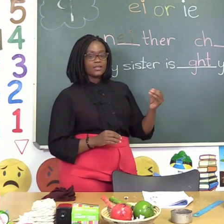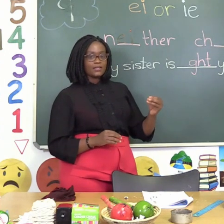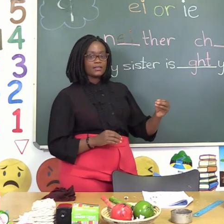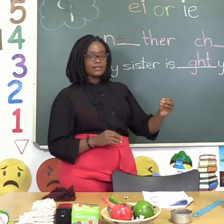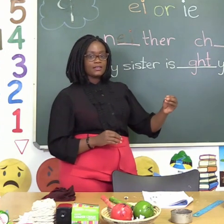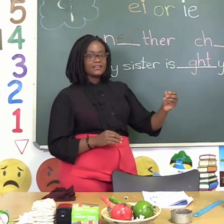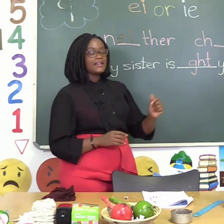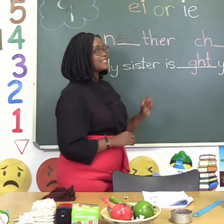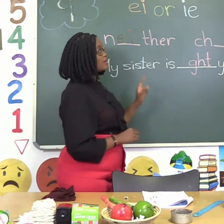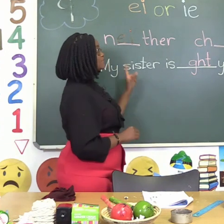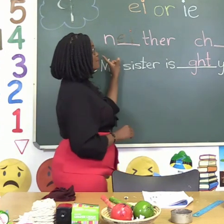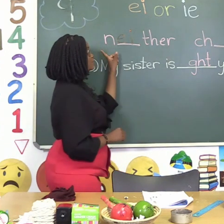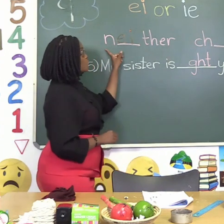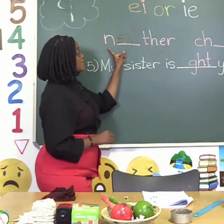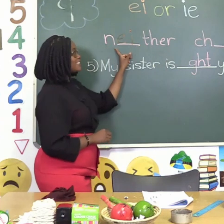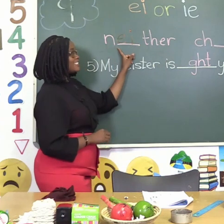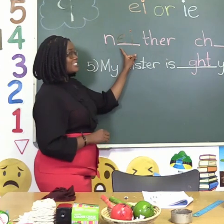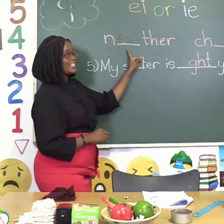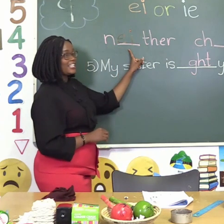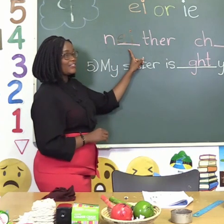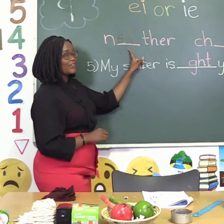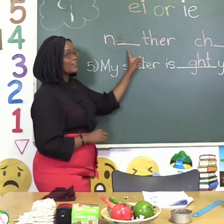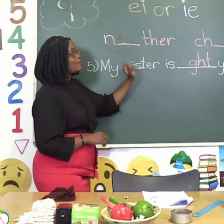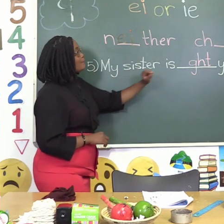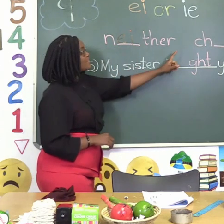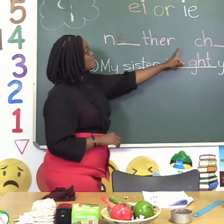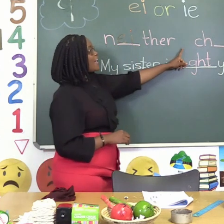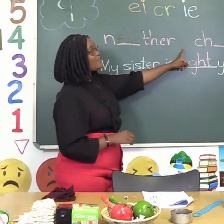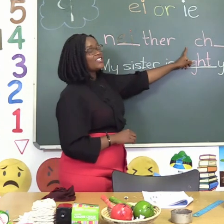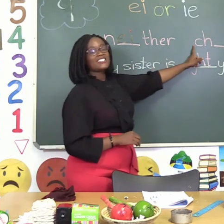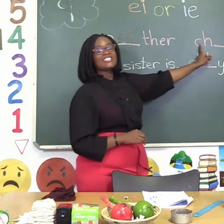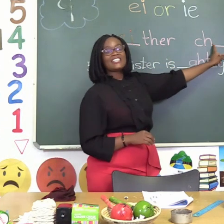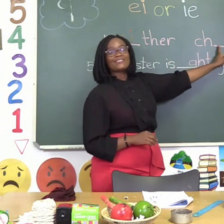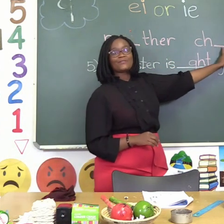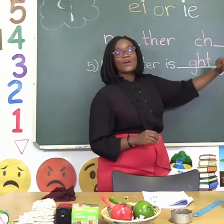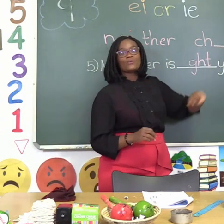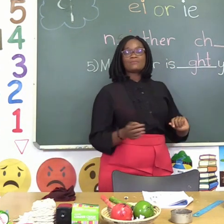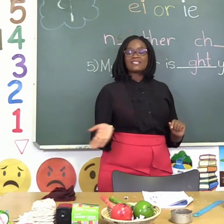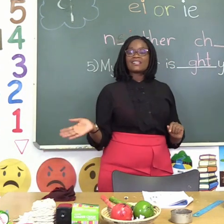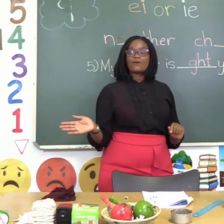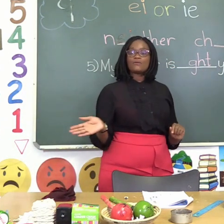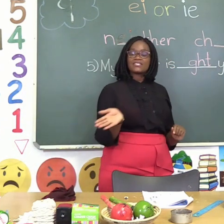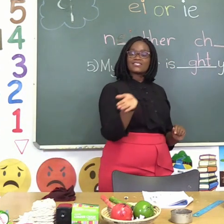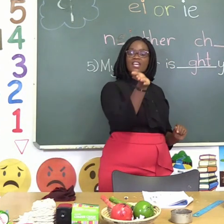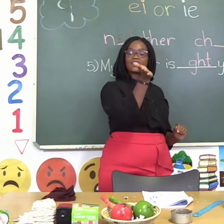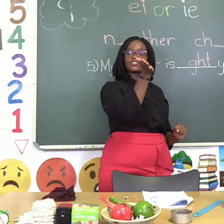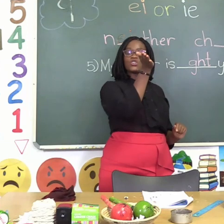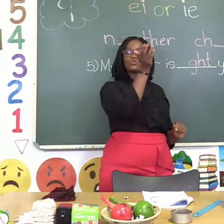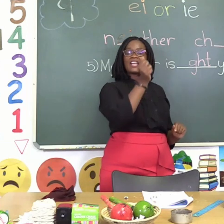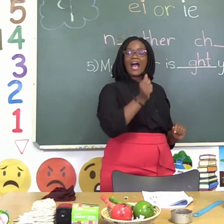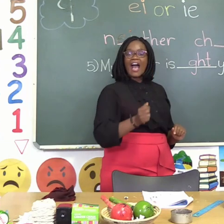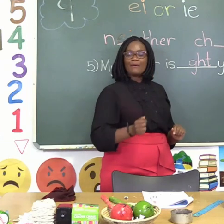We have the E sound come out for neither, but then we have chief, which means that our voice has